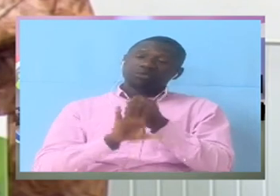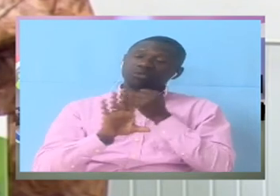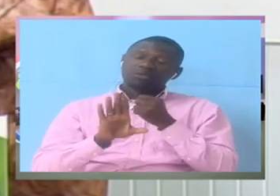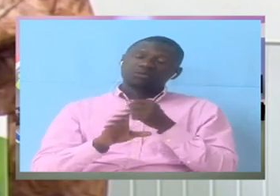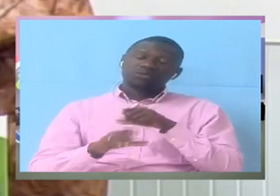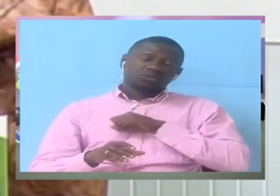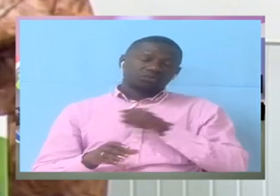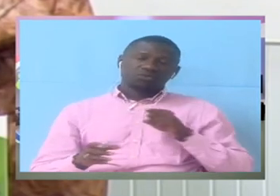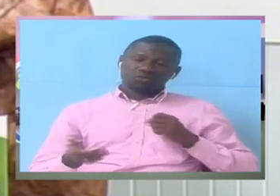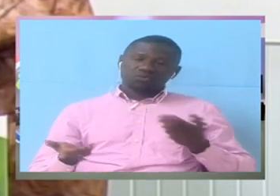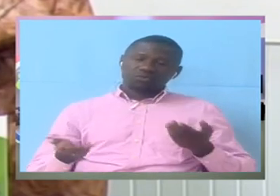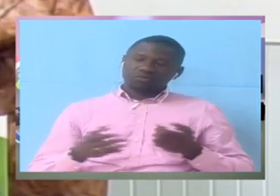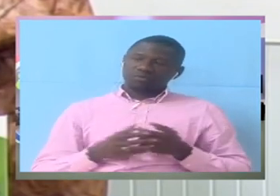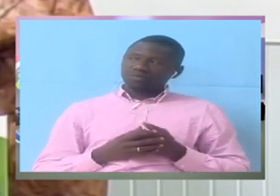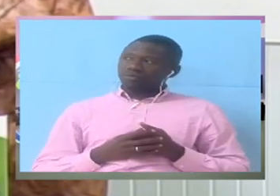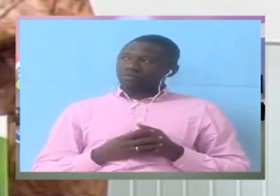us.